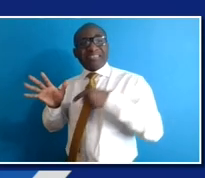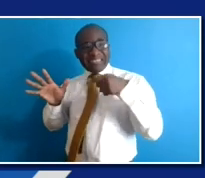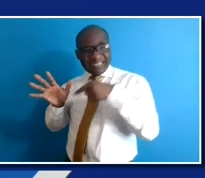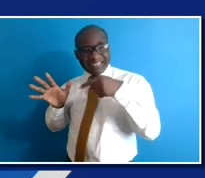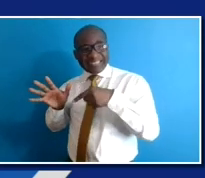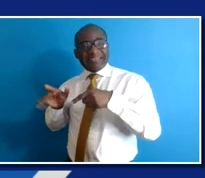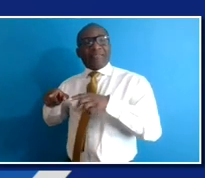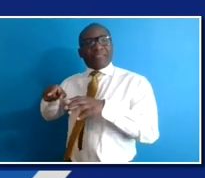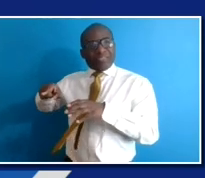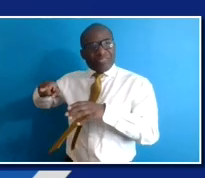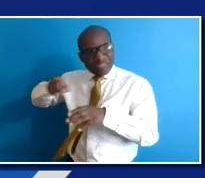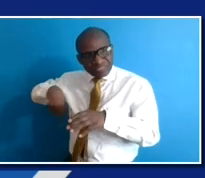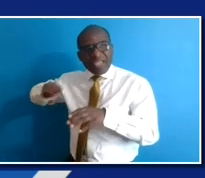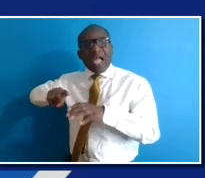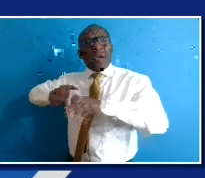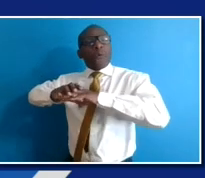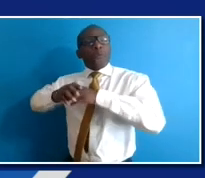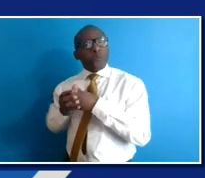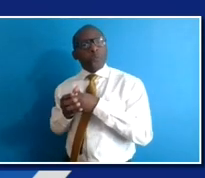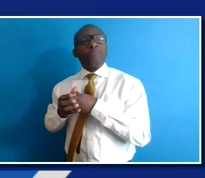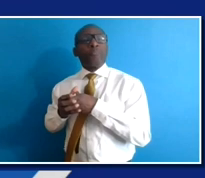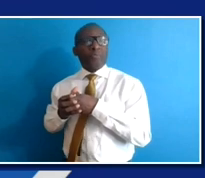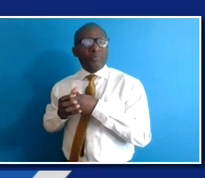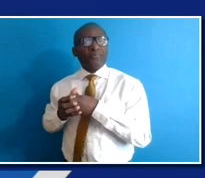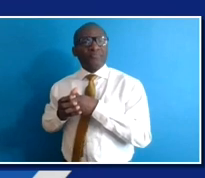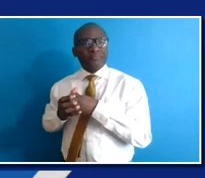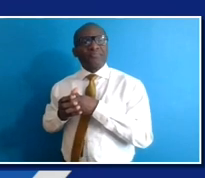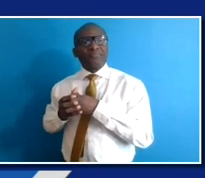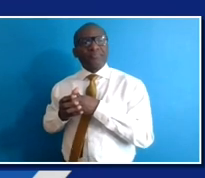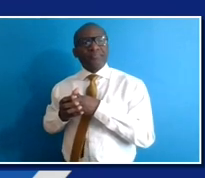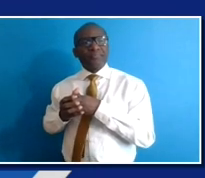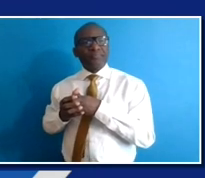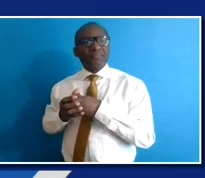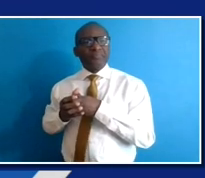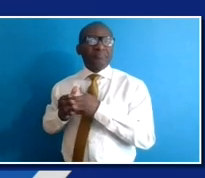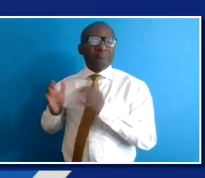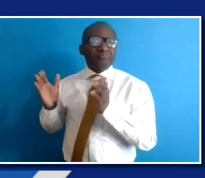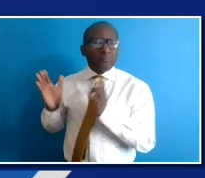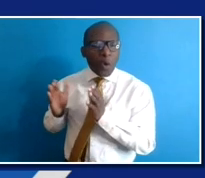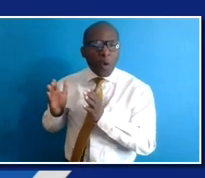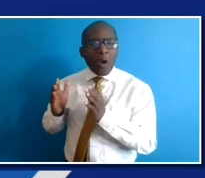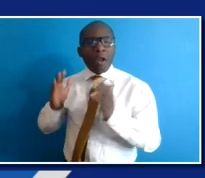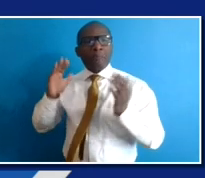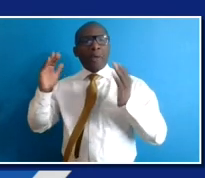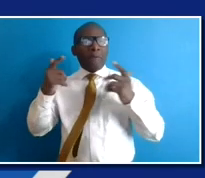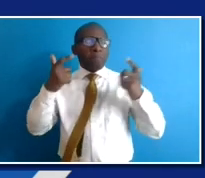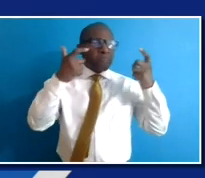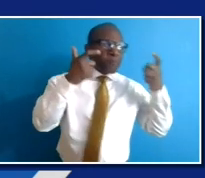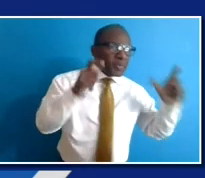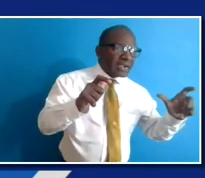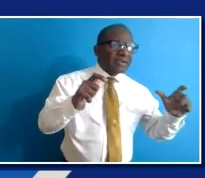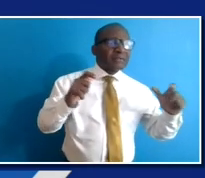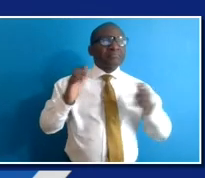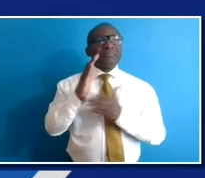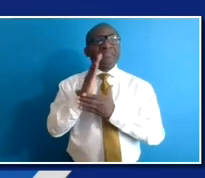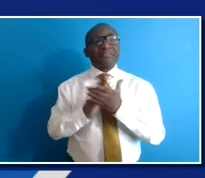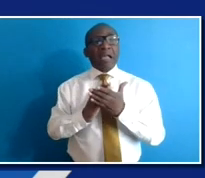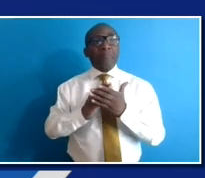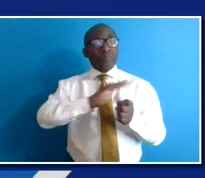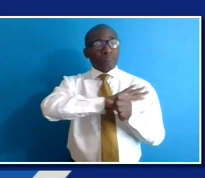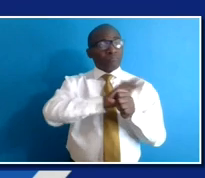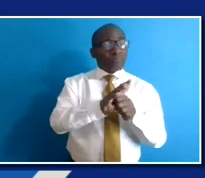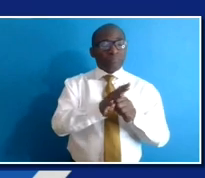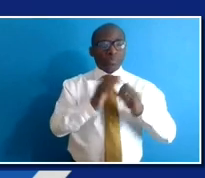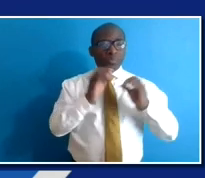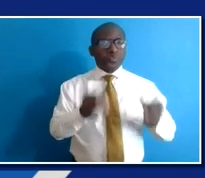individuals have tested negative. So that's good news. That means that while this is a very contagious virus, many Westchester residents, the far